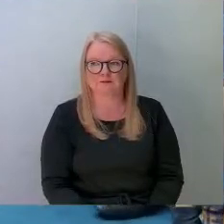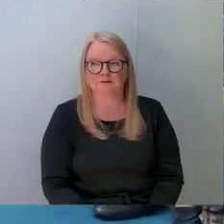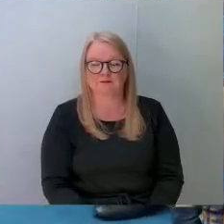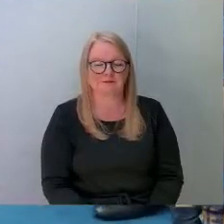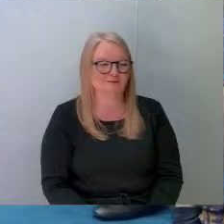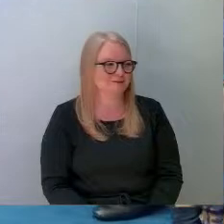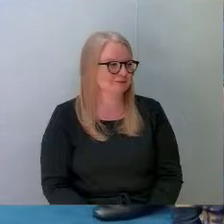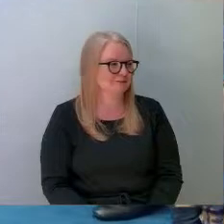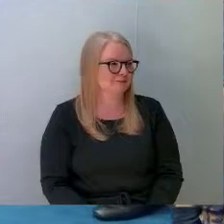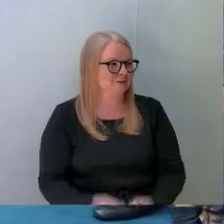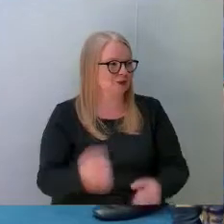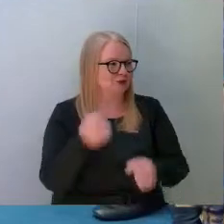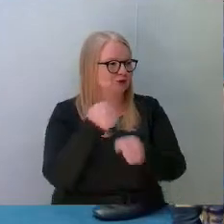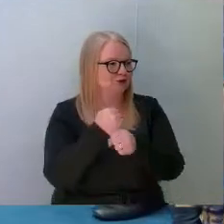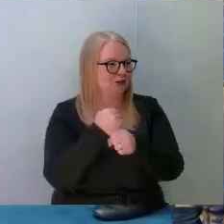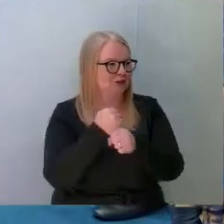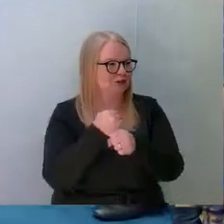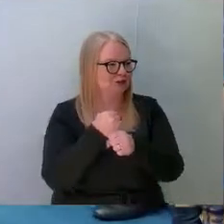Jiazi Chen.